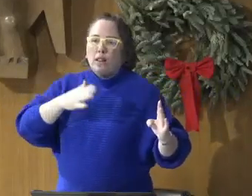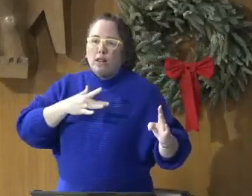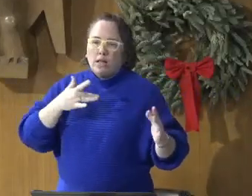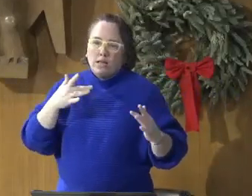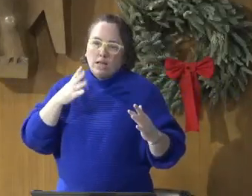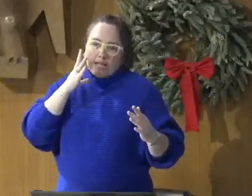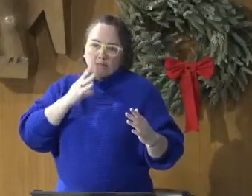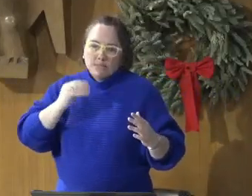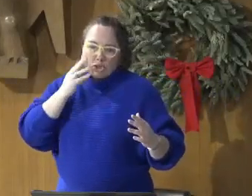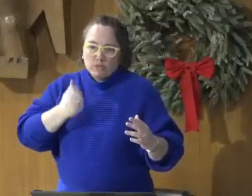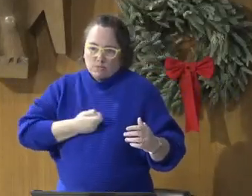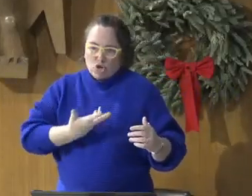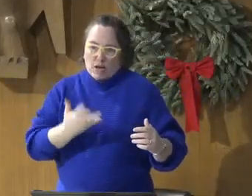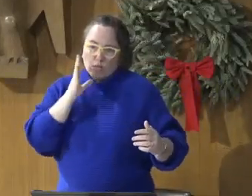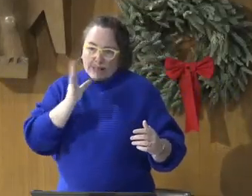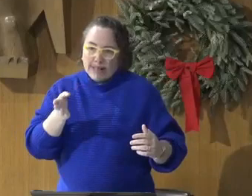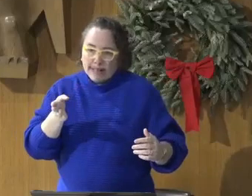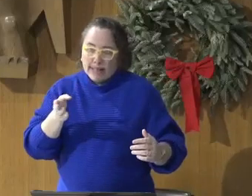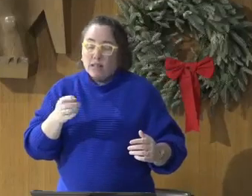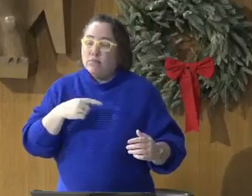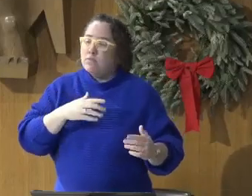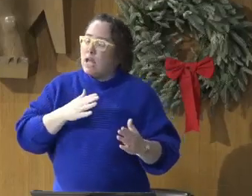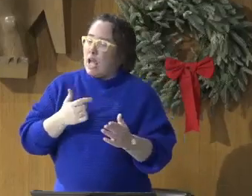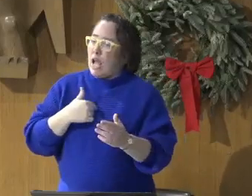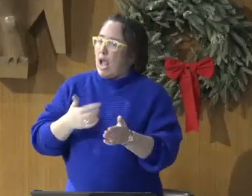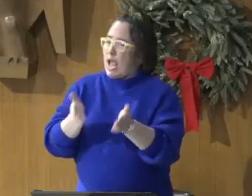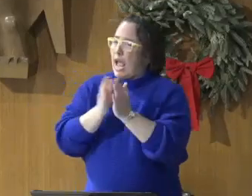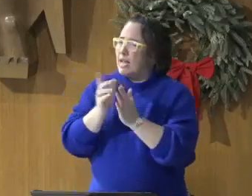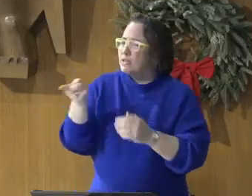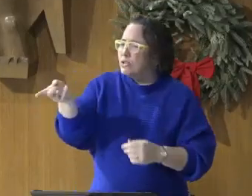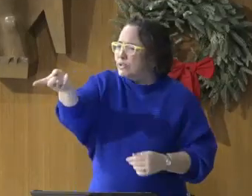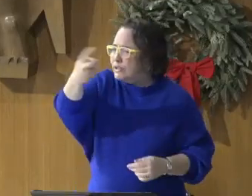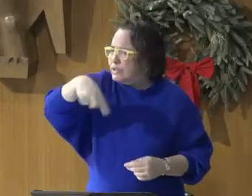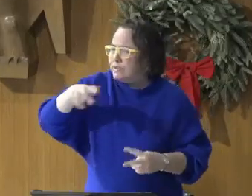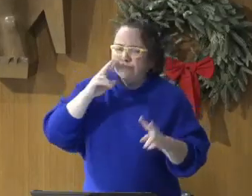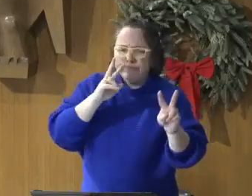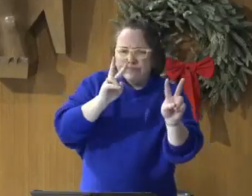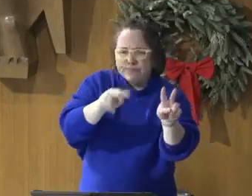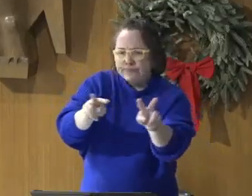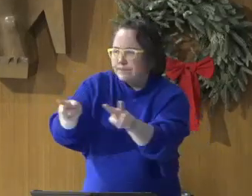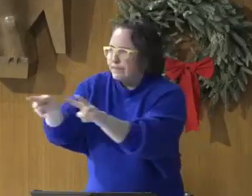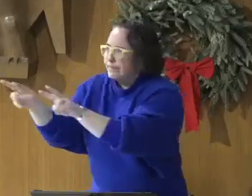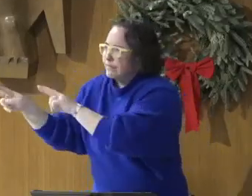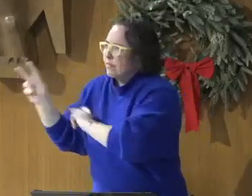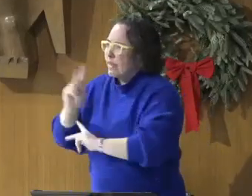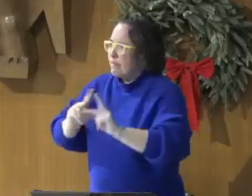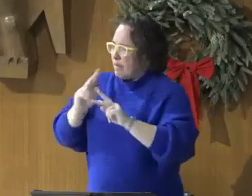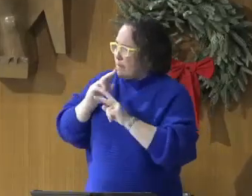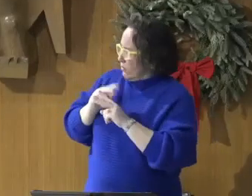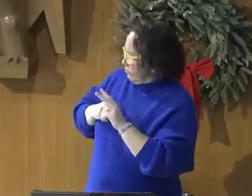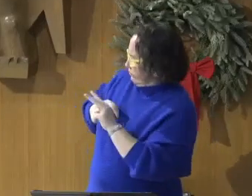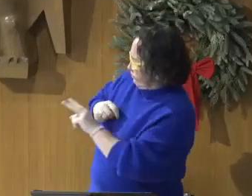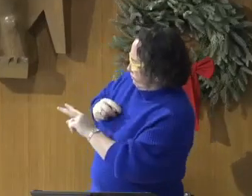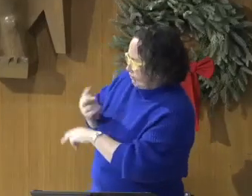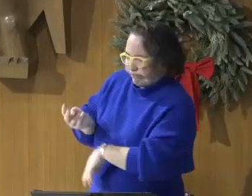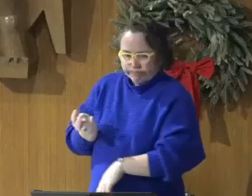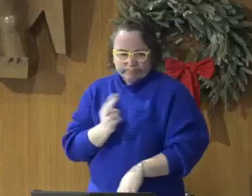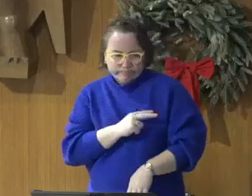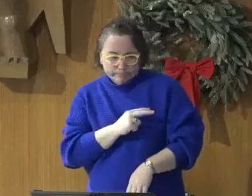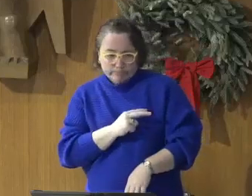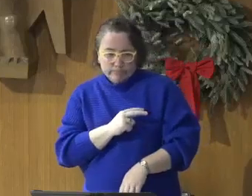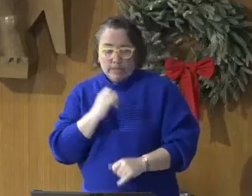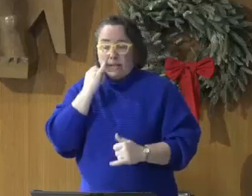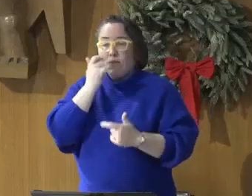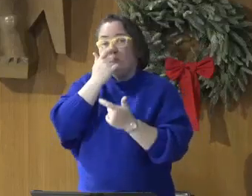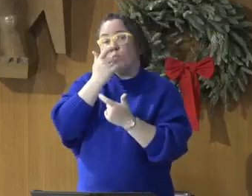I invite you to look around you, to see those who are sitting around you. If